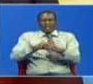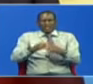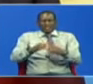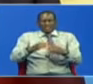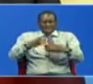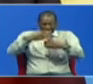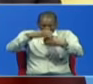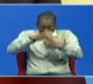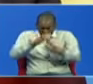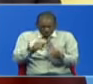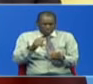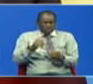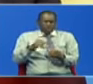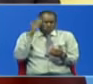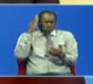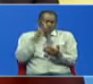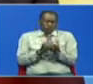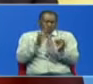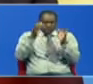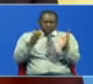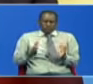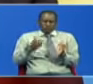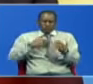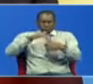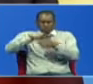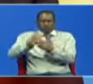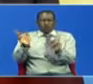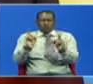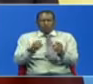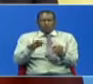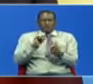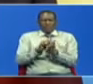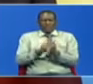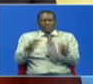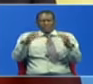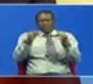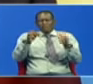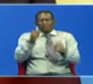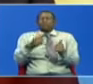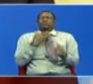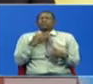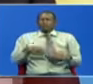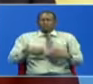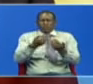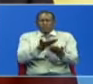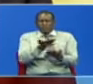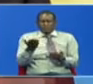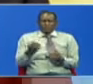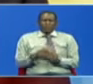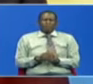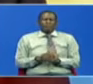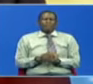to diagnose COVID-19. And I think that's the message that we want to send out there.